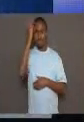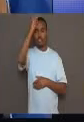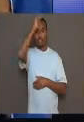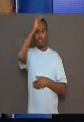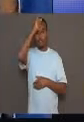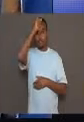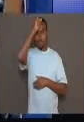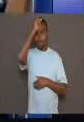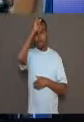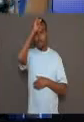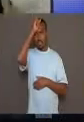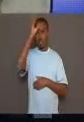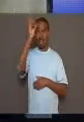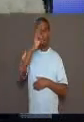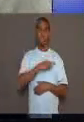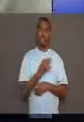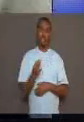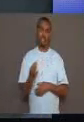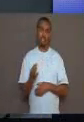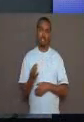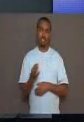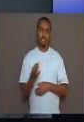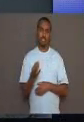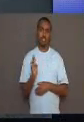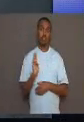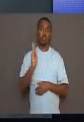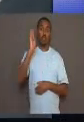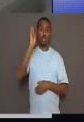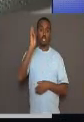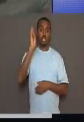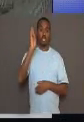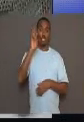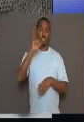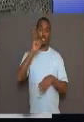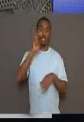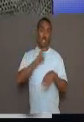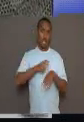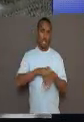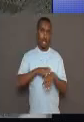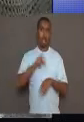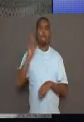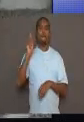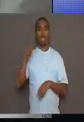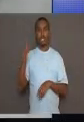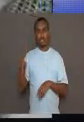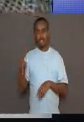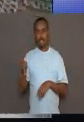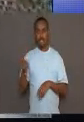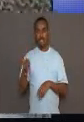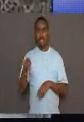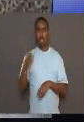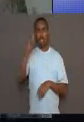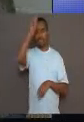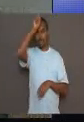Germany, France, Northern Ireland, Pakistan,